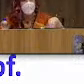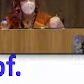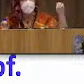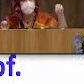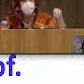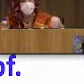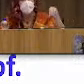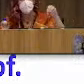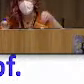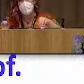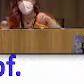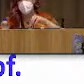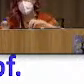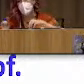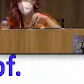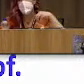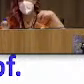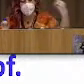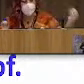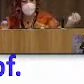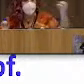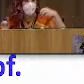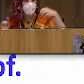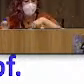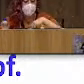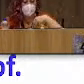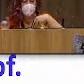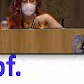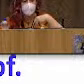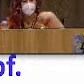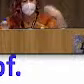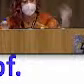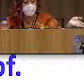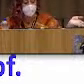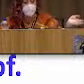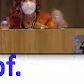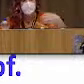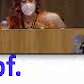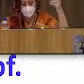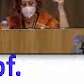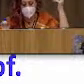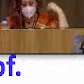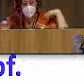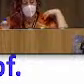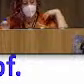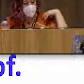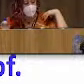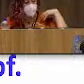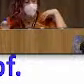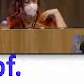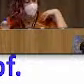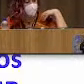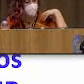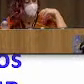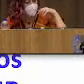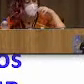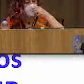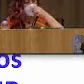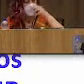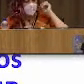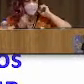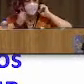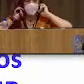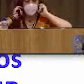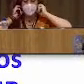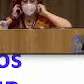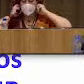reference center at Pernambuco for for pregnant women, and that is why we have this high